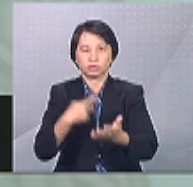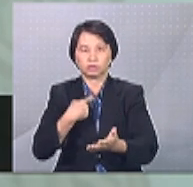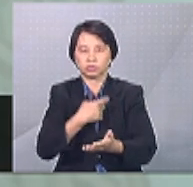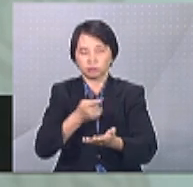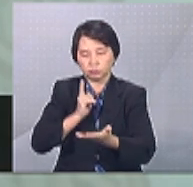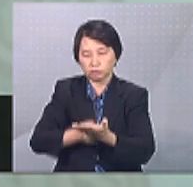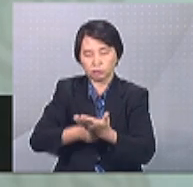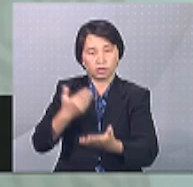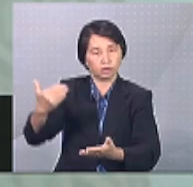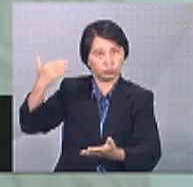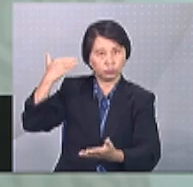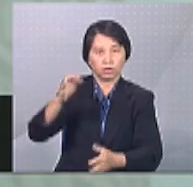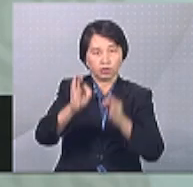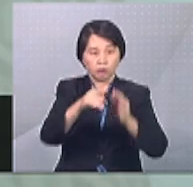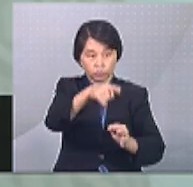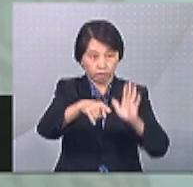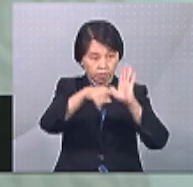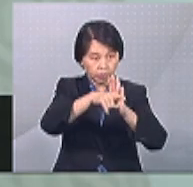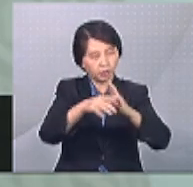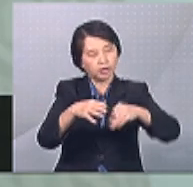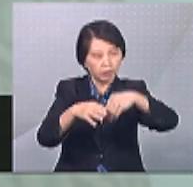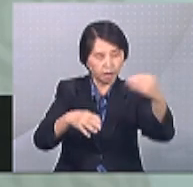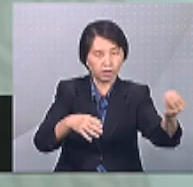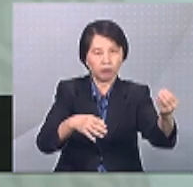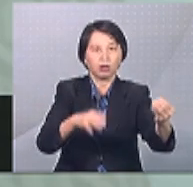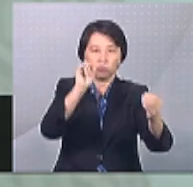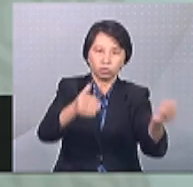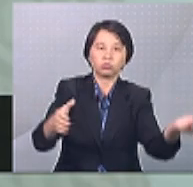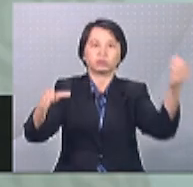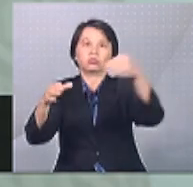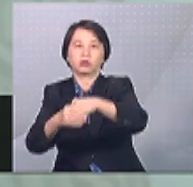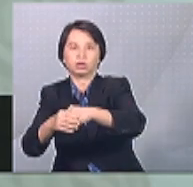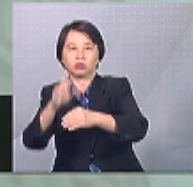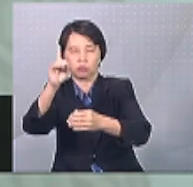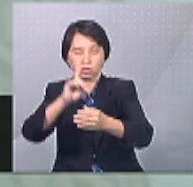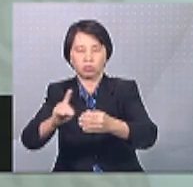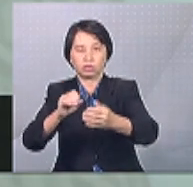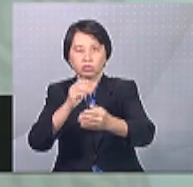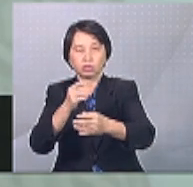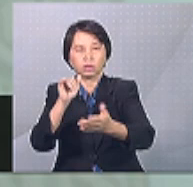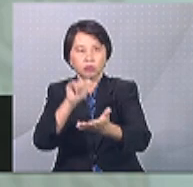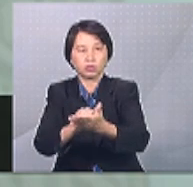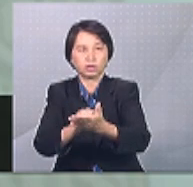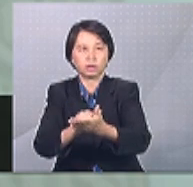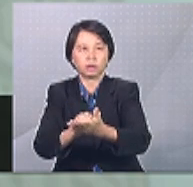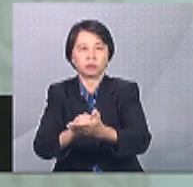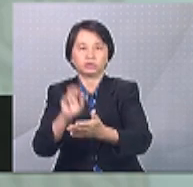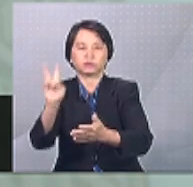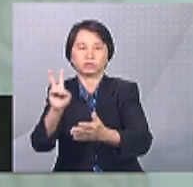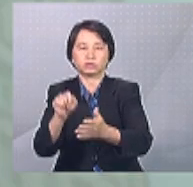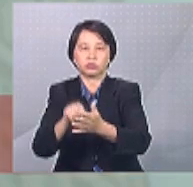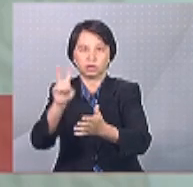before, once we are negative and then they get positive again. Positive is a weak positive. There is actually a residual